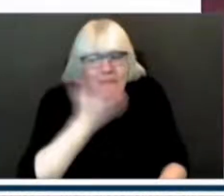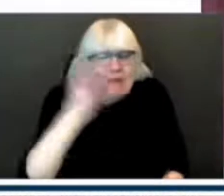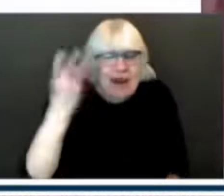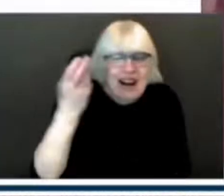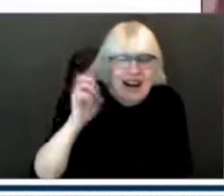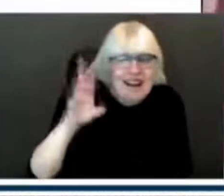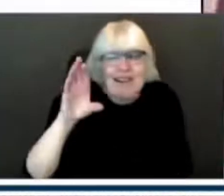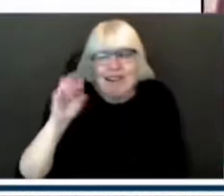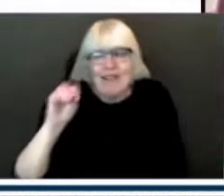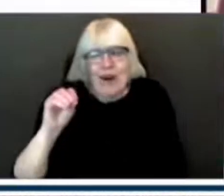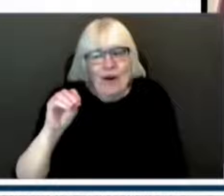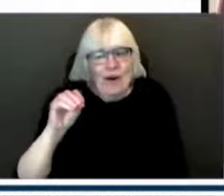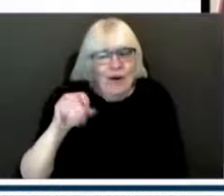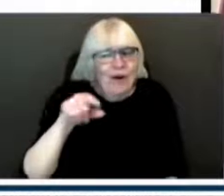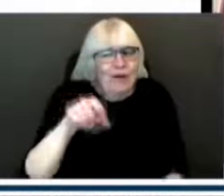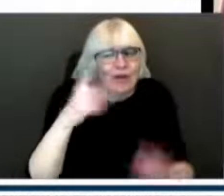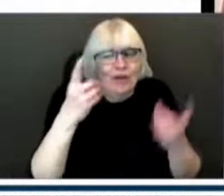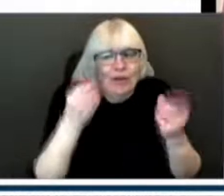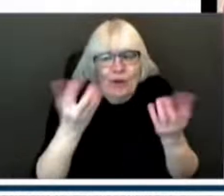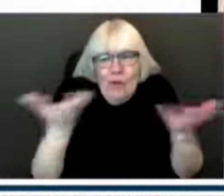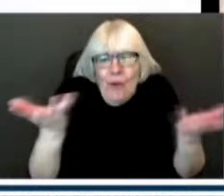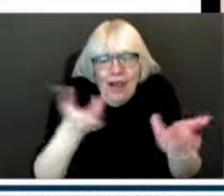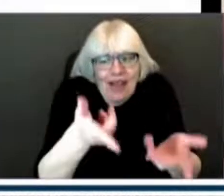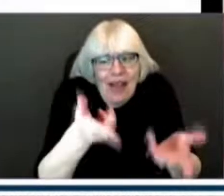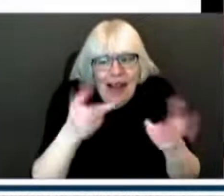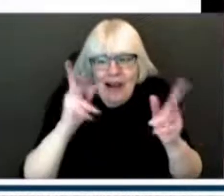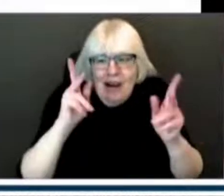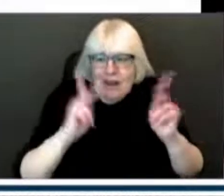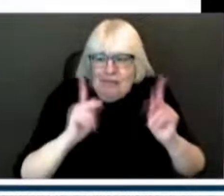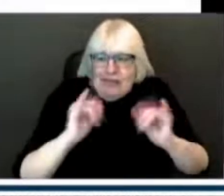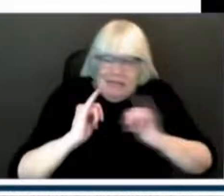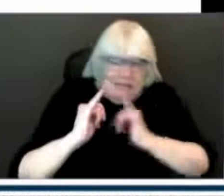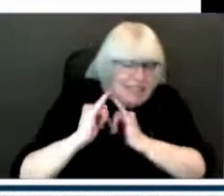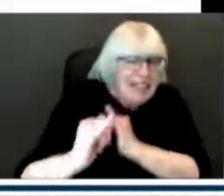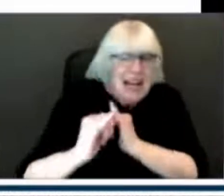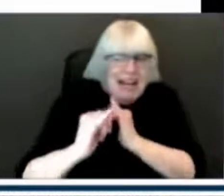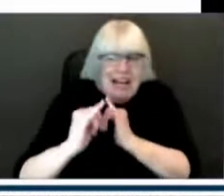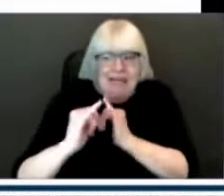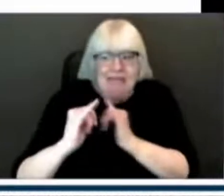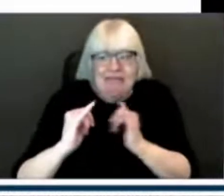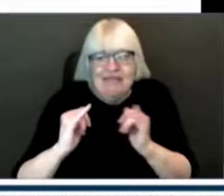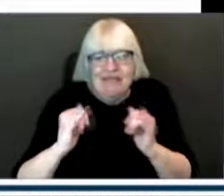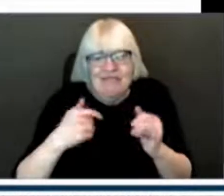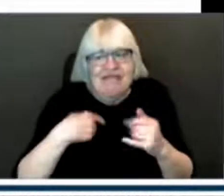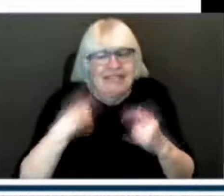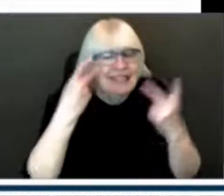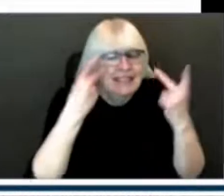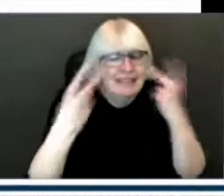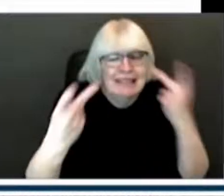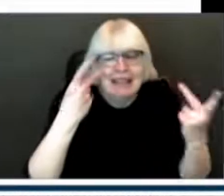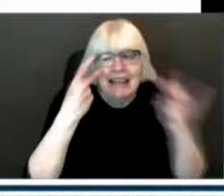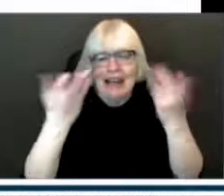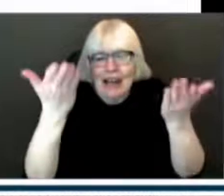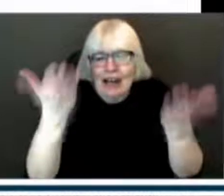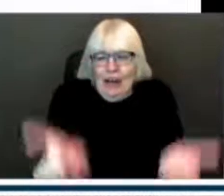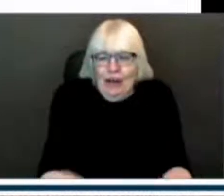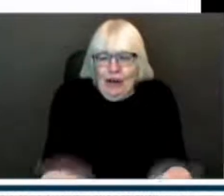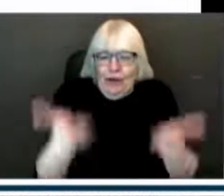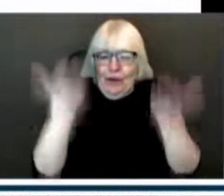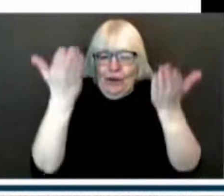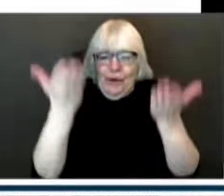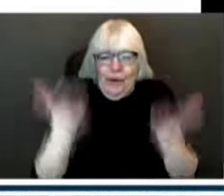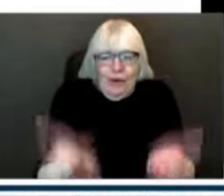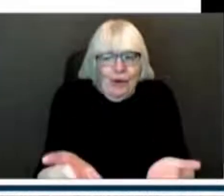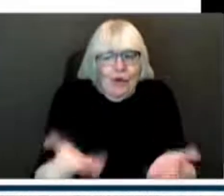do is everything I see in you. You're my saving